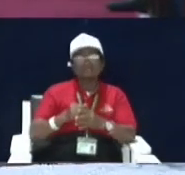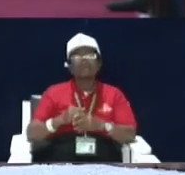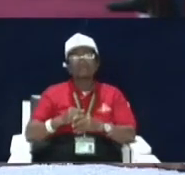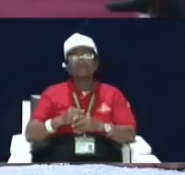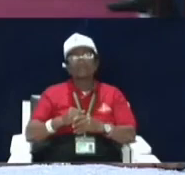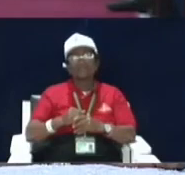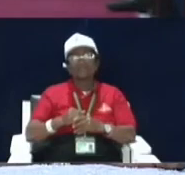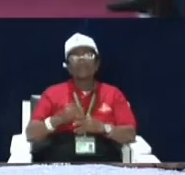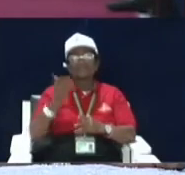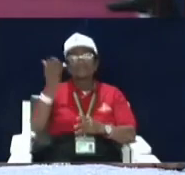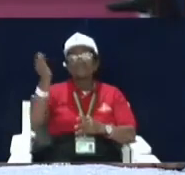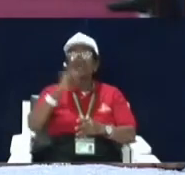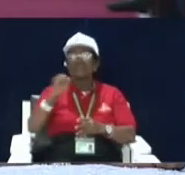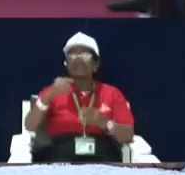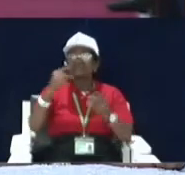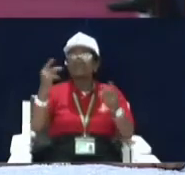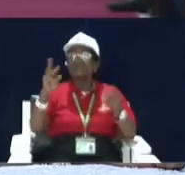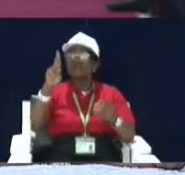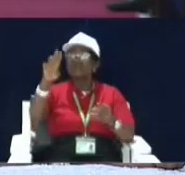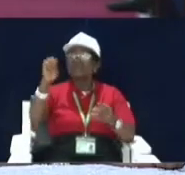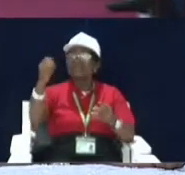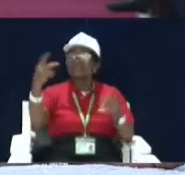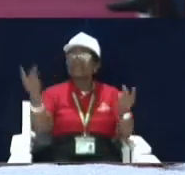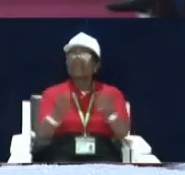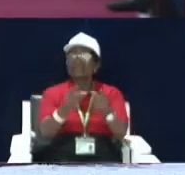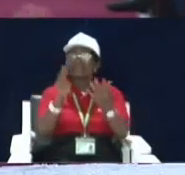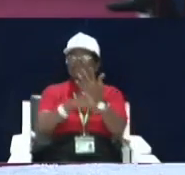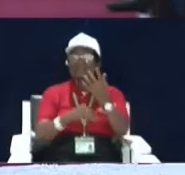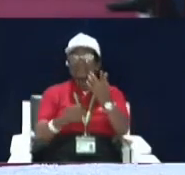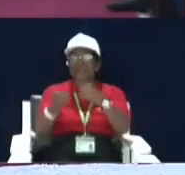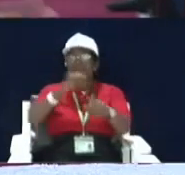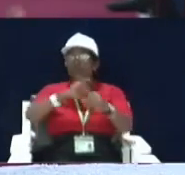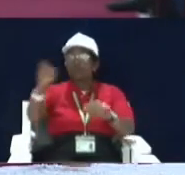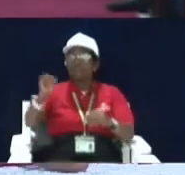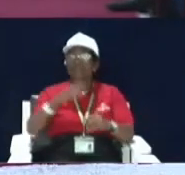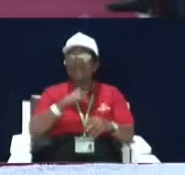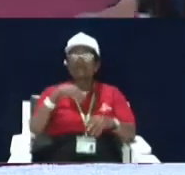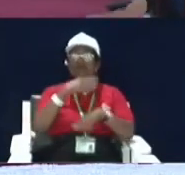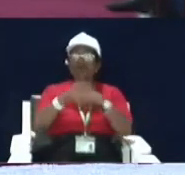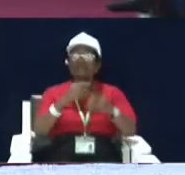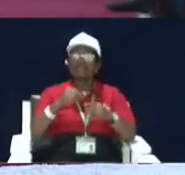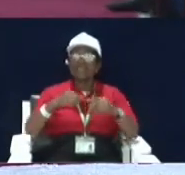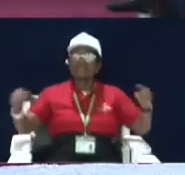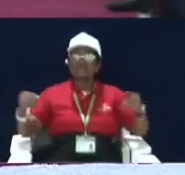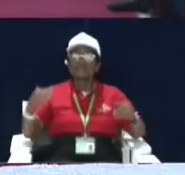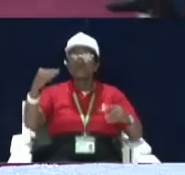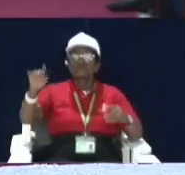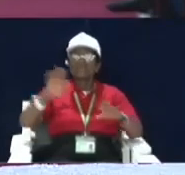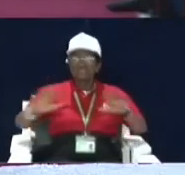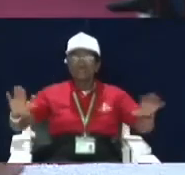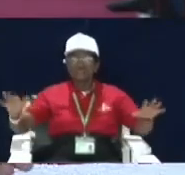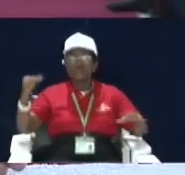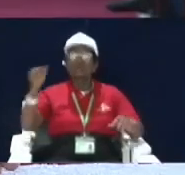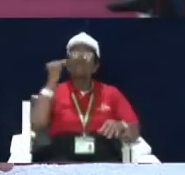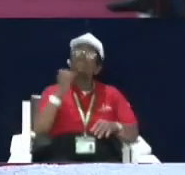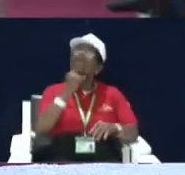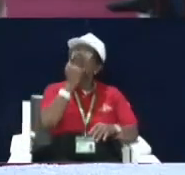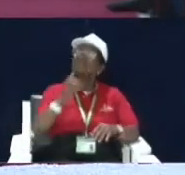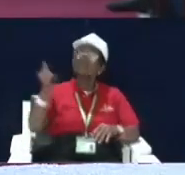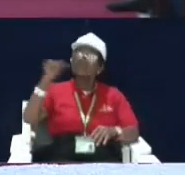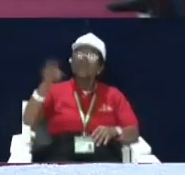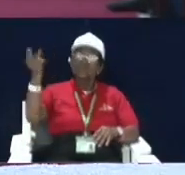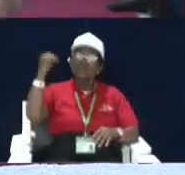There's a substitution coming." And all the enemies of the children of Israel, they were in the middle of the Red